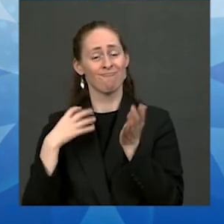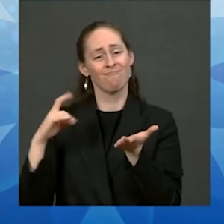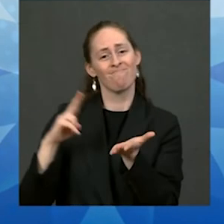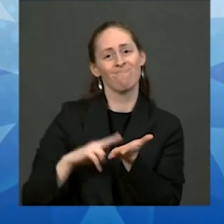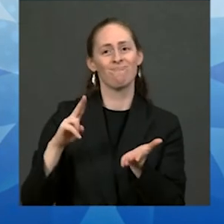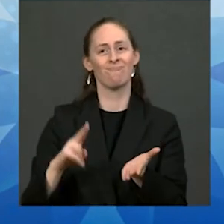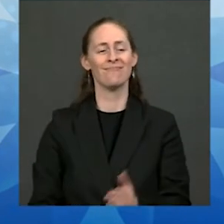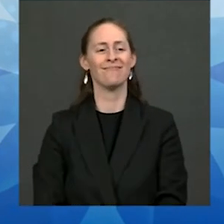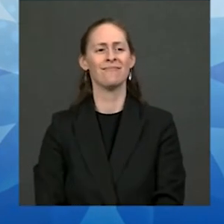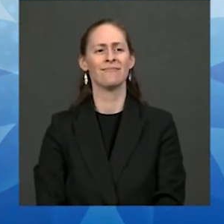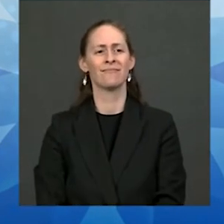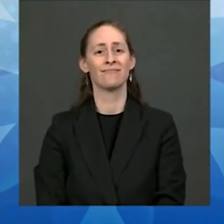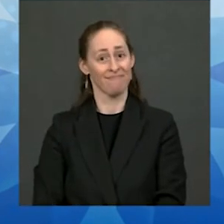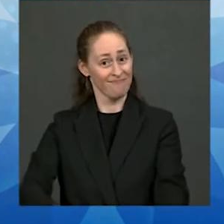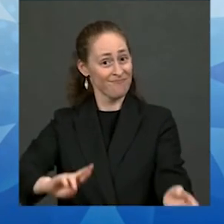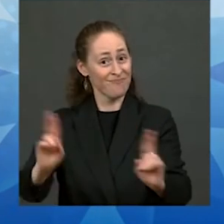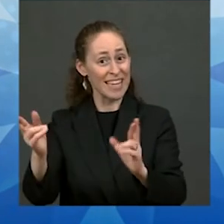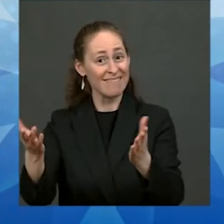go